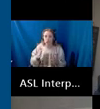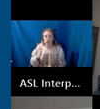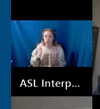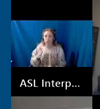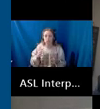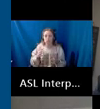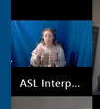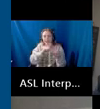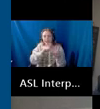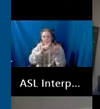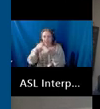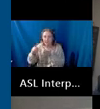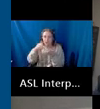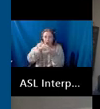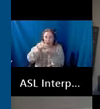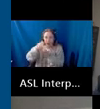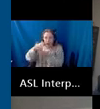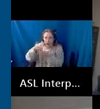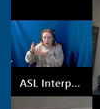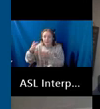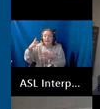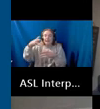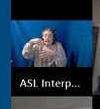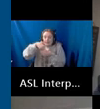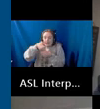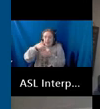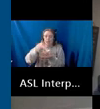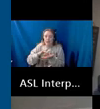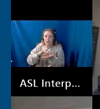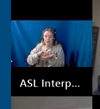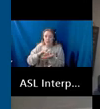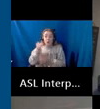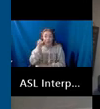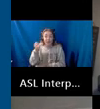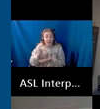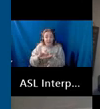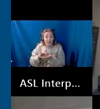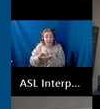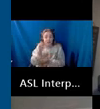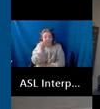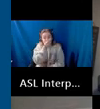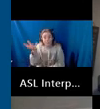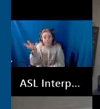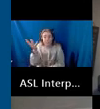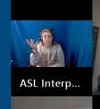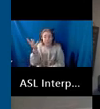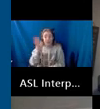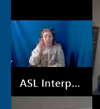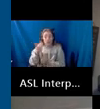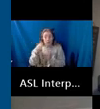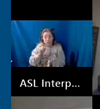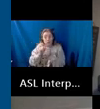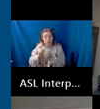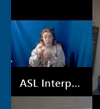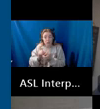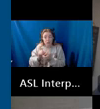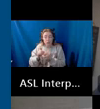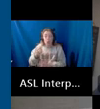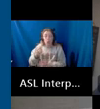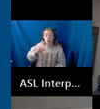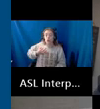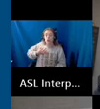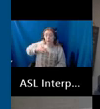fields. So know that that changes. But I just want everyone to be aware that credibility is